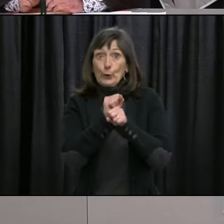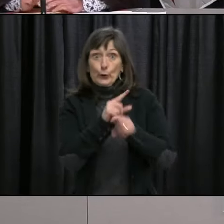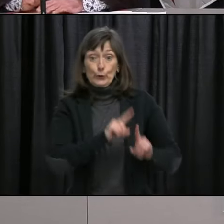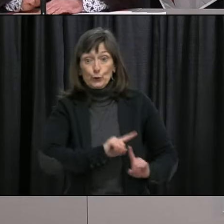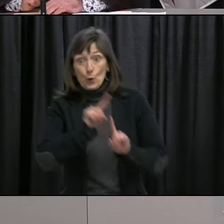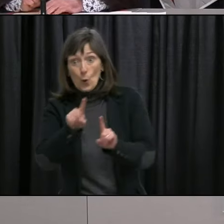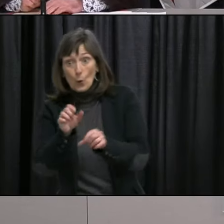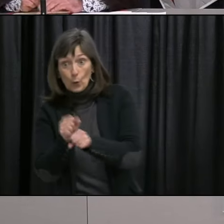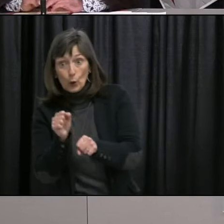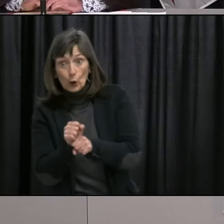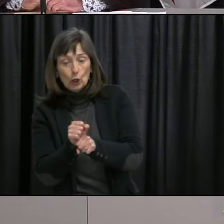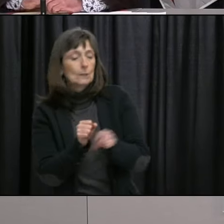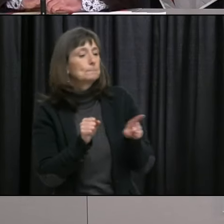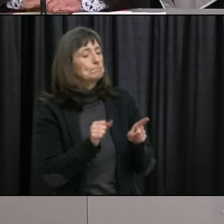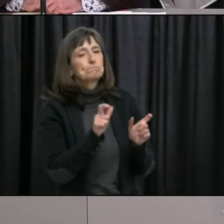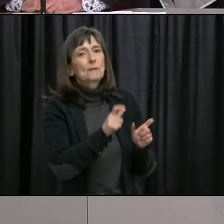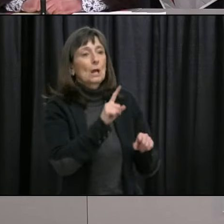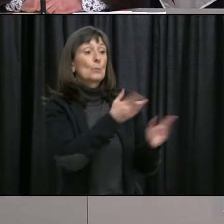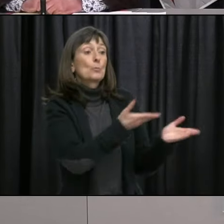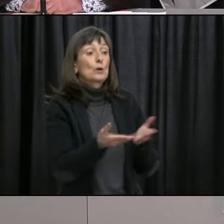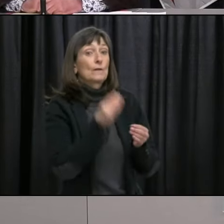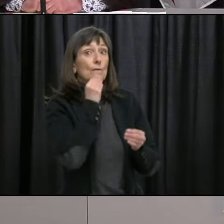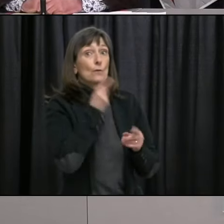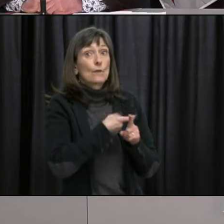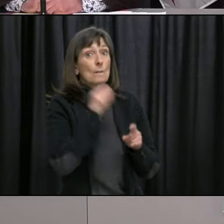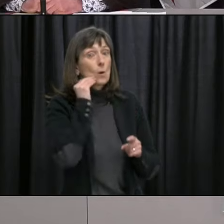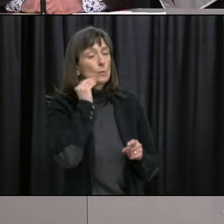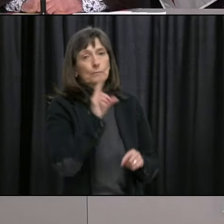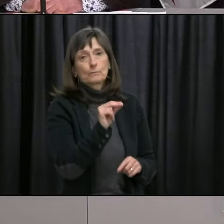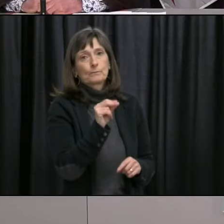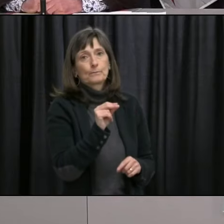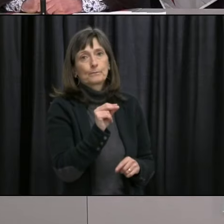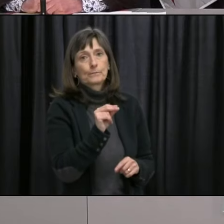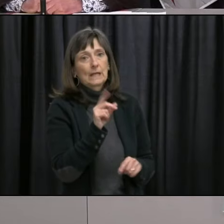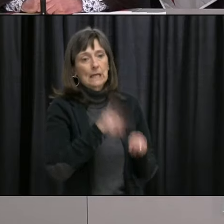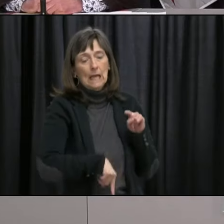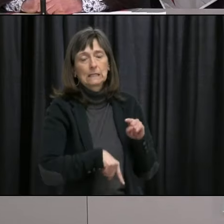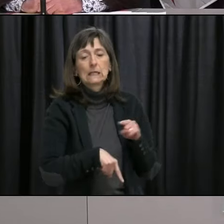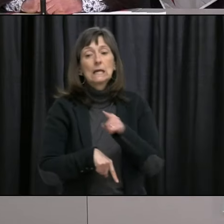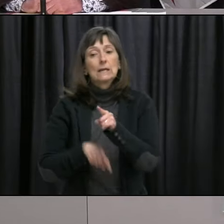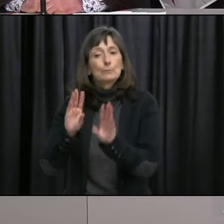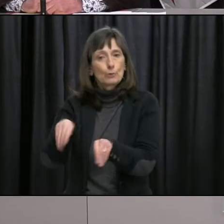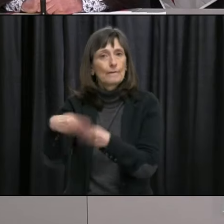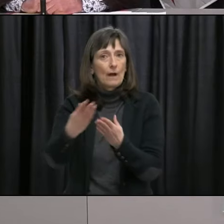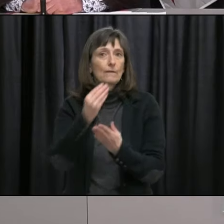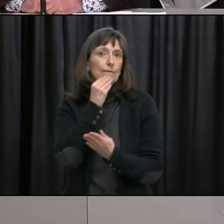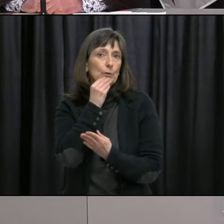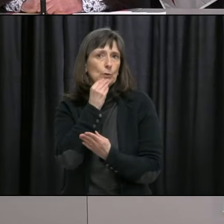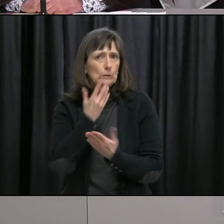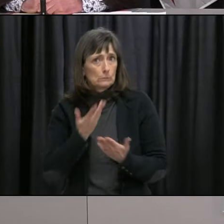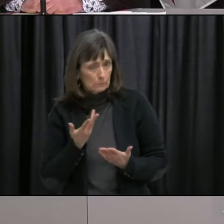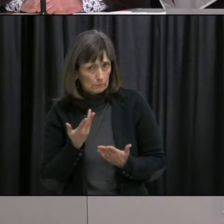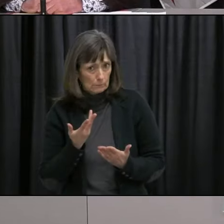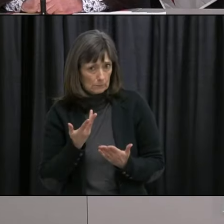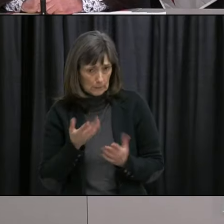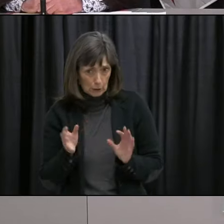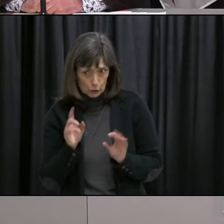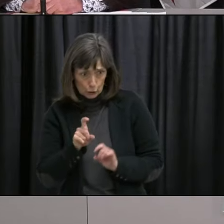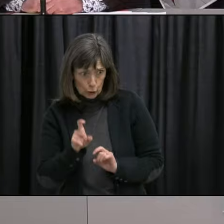providing food. Is that based on your advice, and how big of a risk is bringing food compared to the other risks in a workplace like a fish